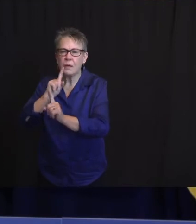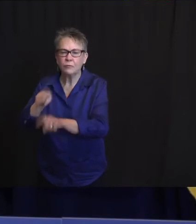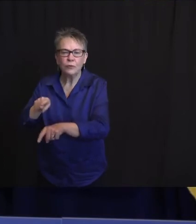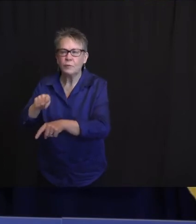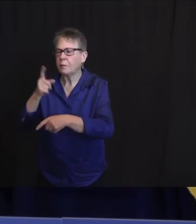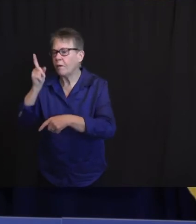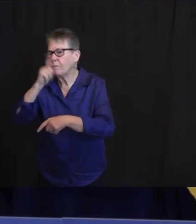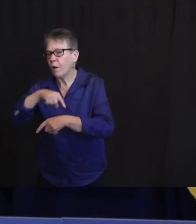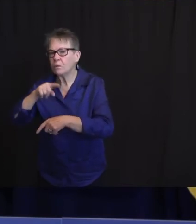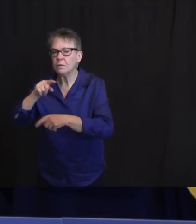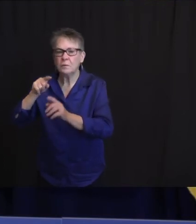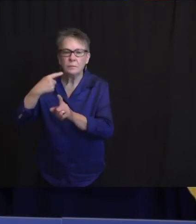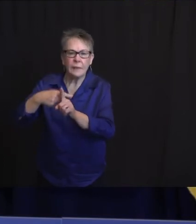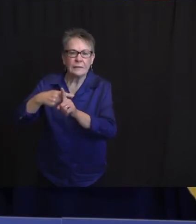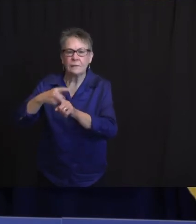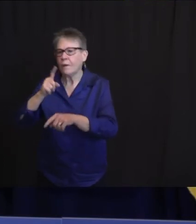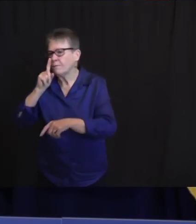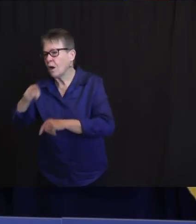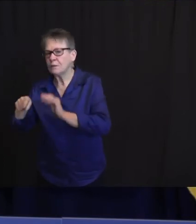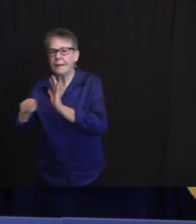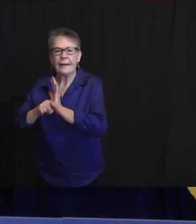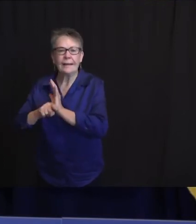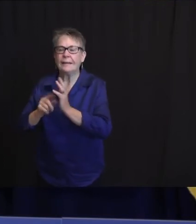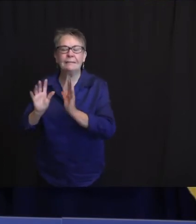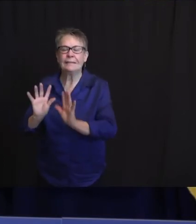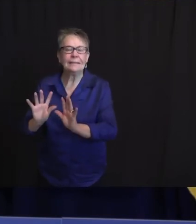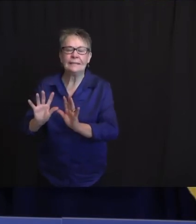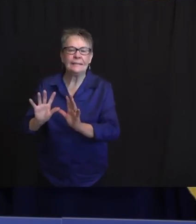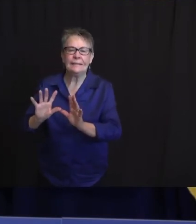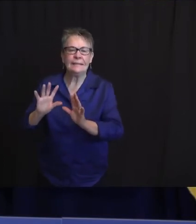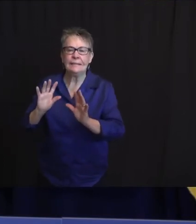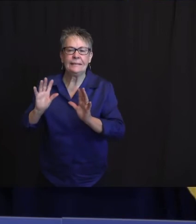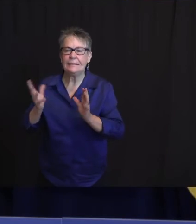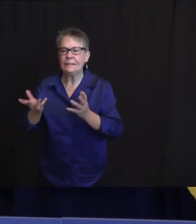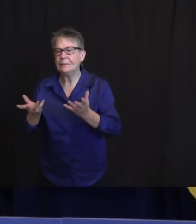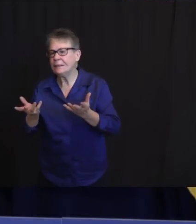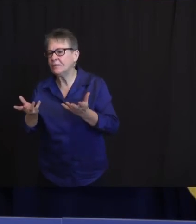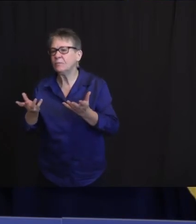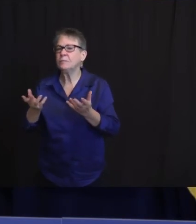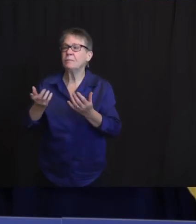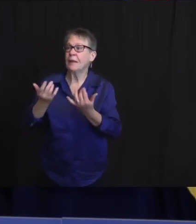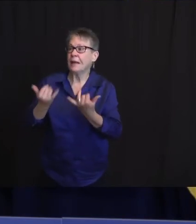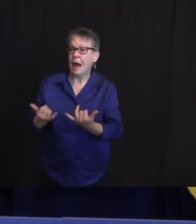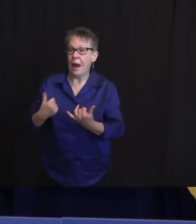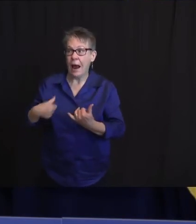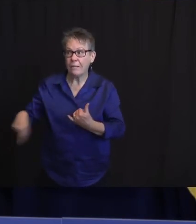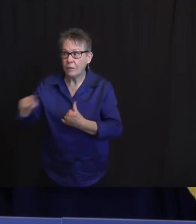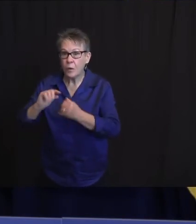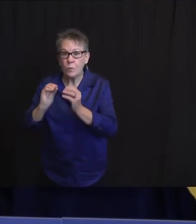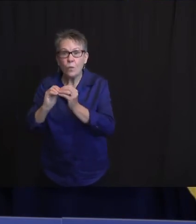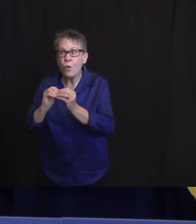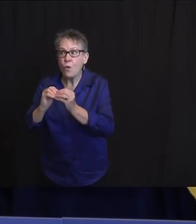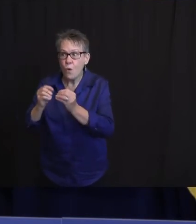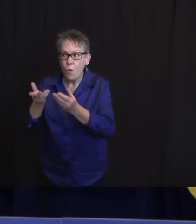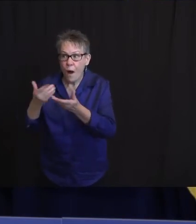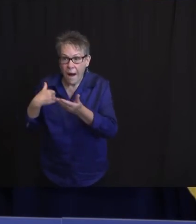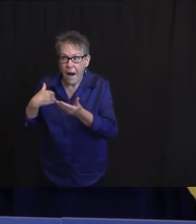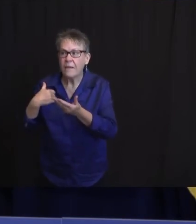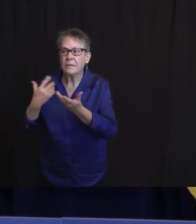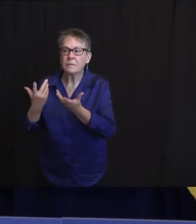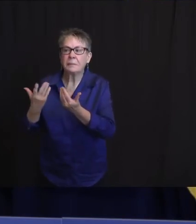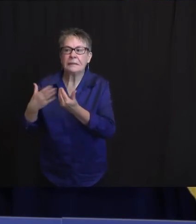because of its ease of use, antigen tests are available in many settings, some of which are not accustomed to reporting data to the